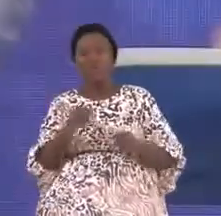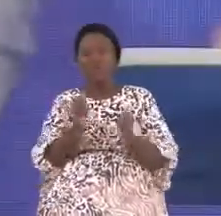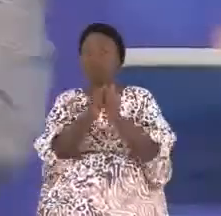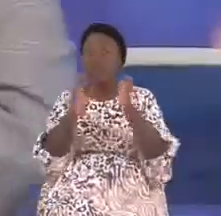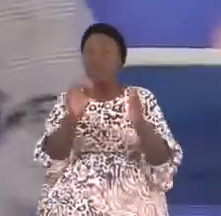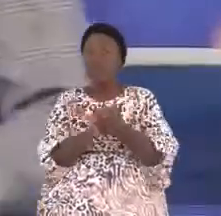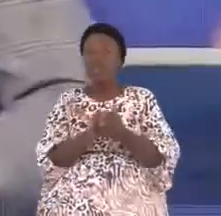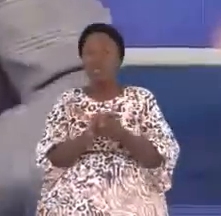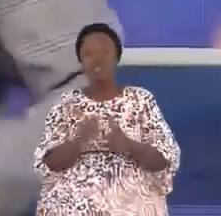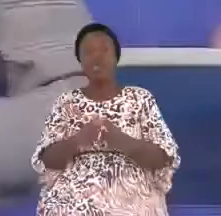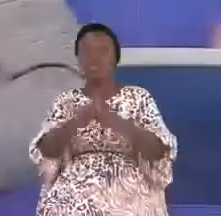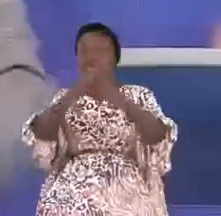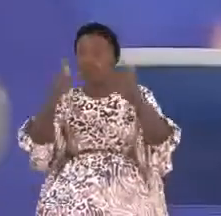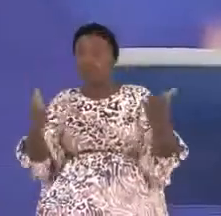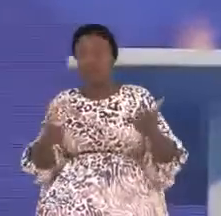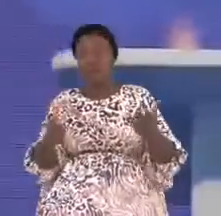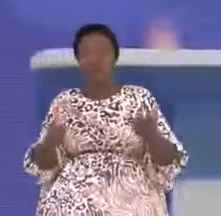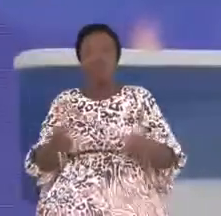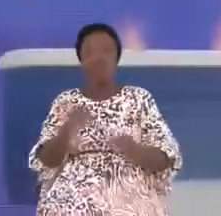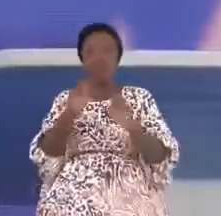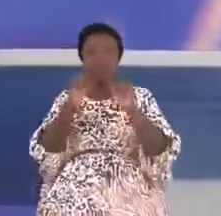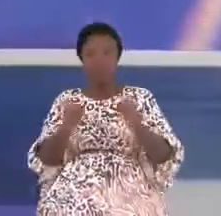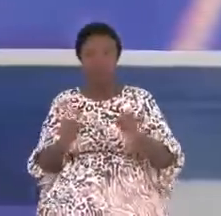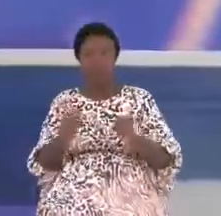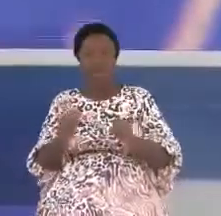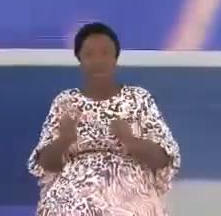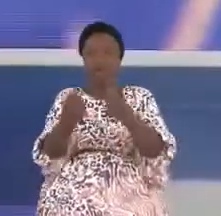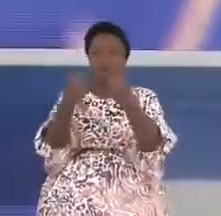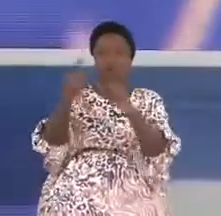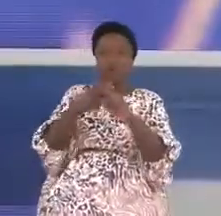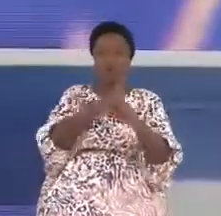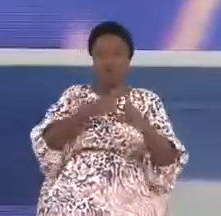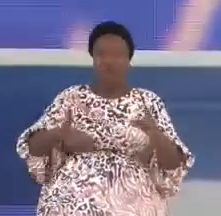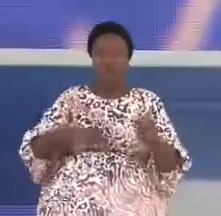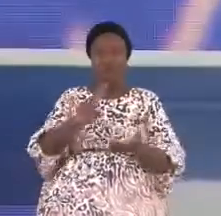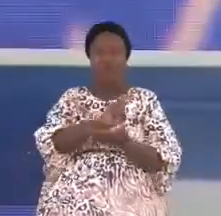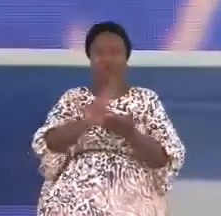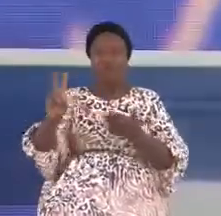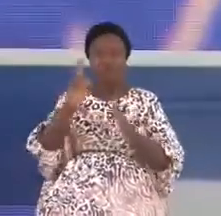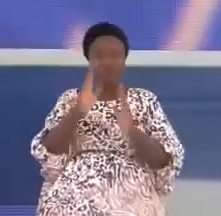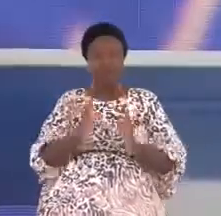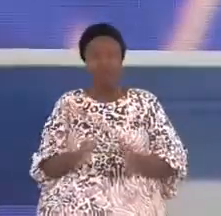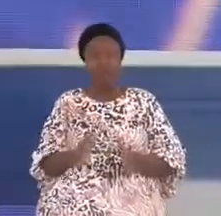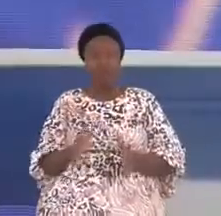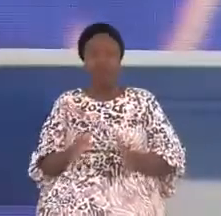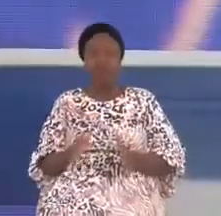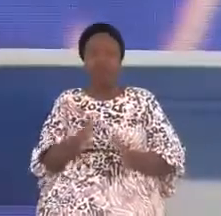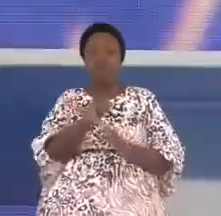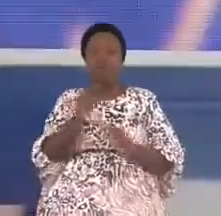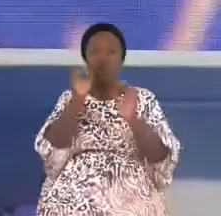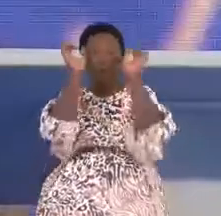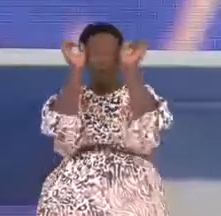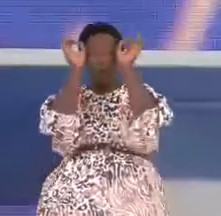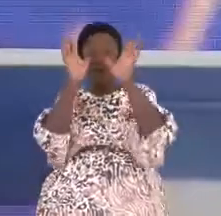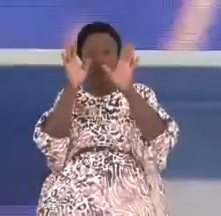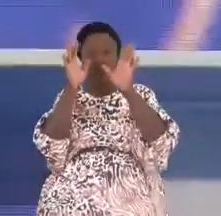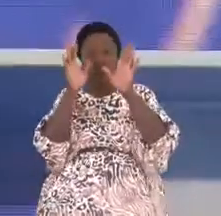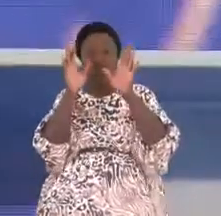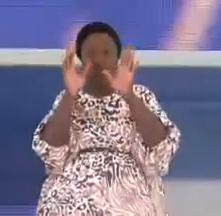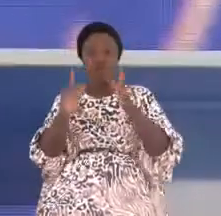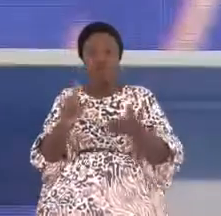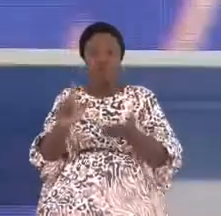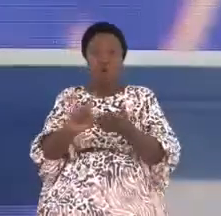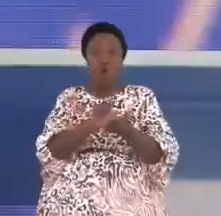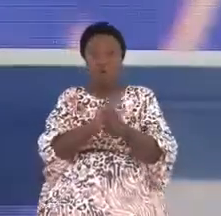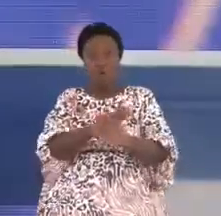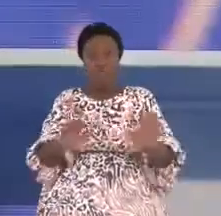liberation coming from the lord failure in horrible lawlessness will be